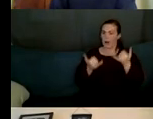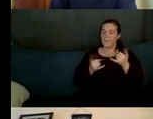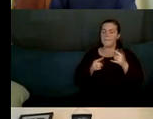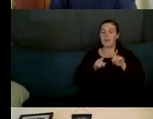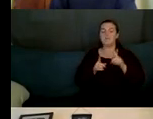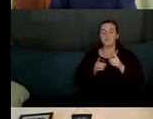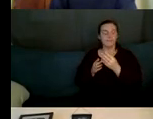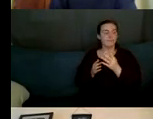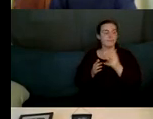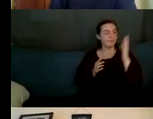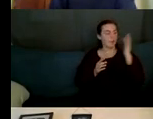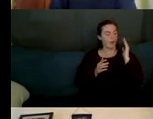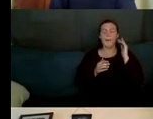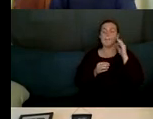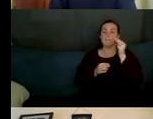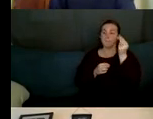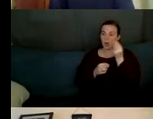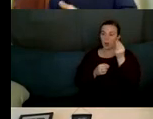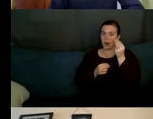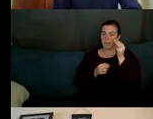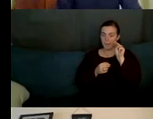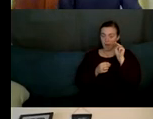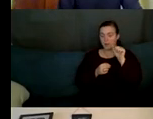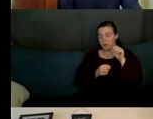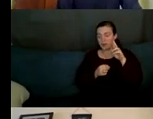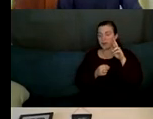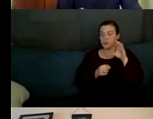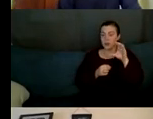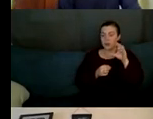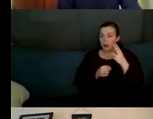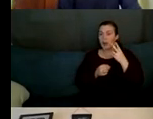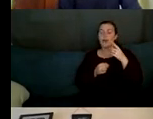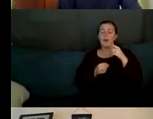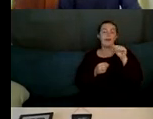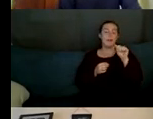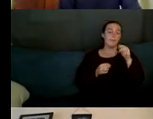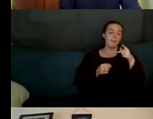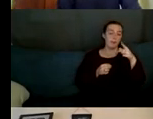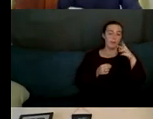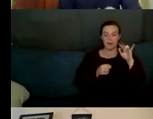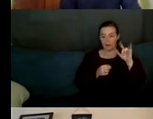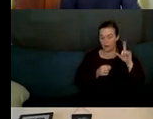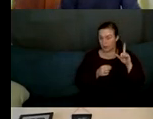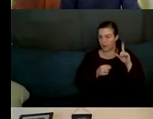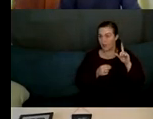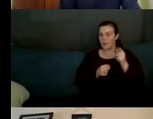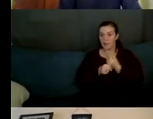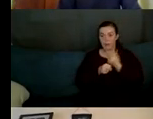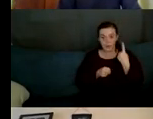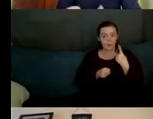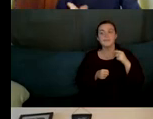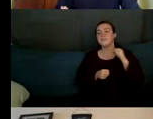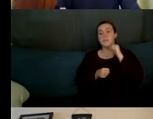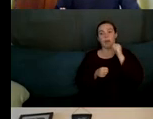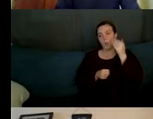March and April, we didn't know. So we actually had somebody who attended